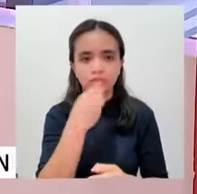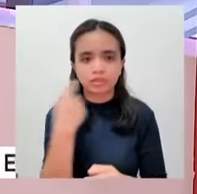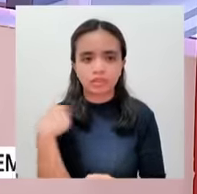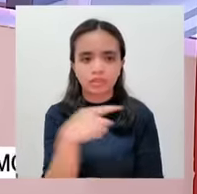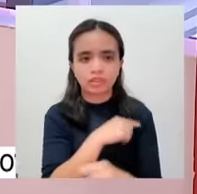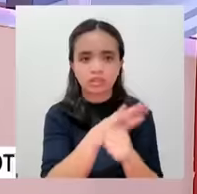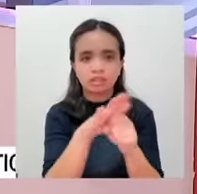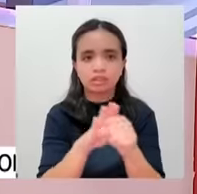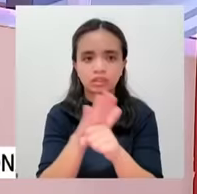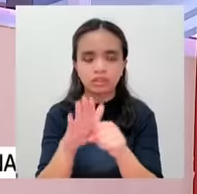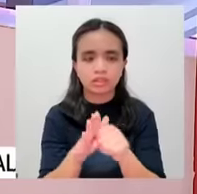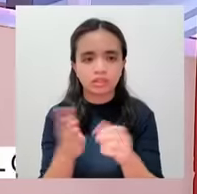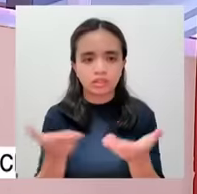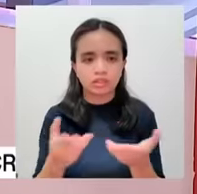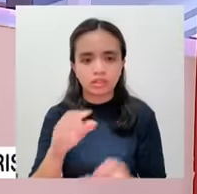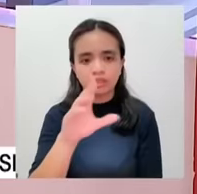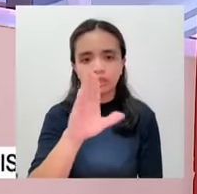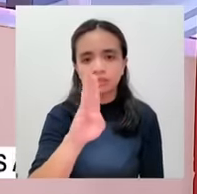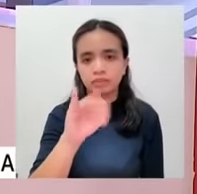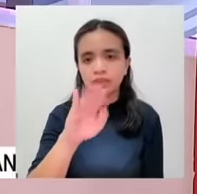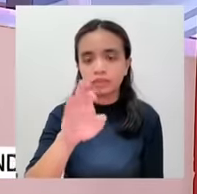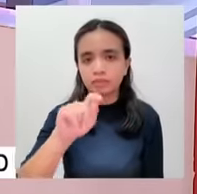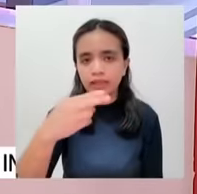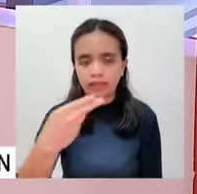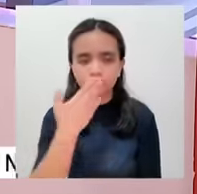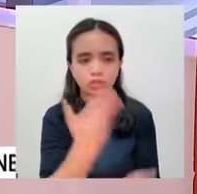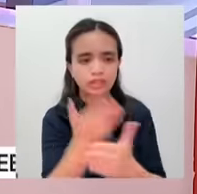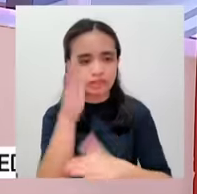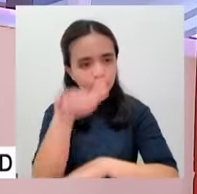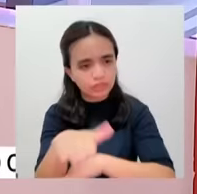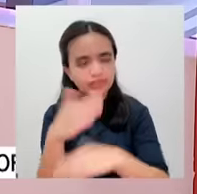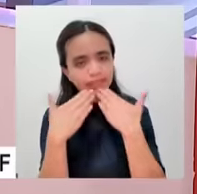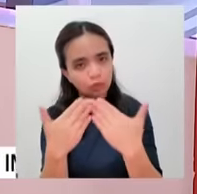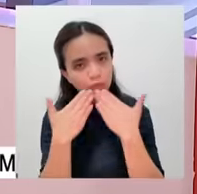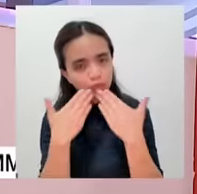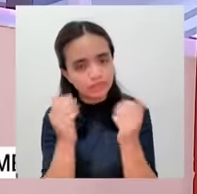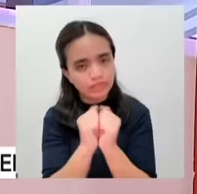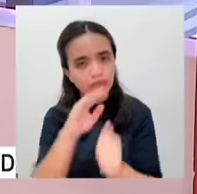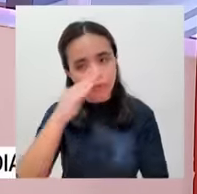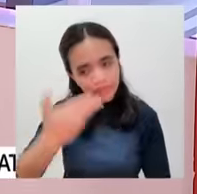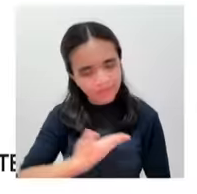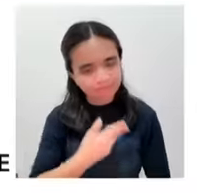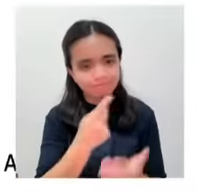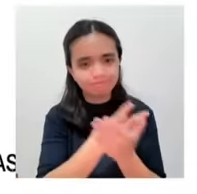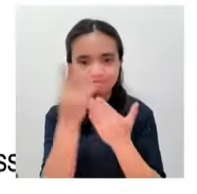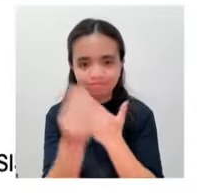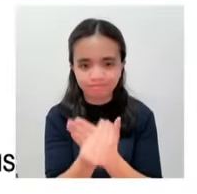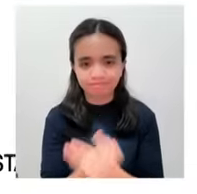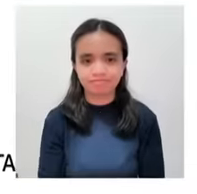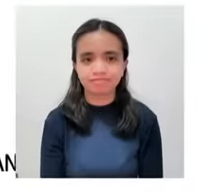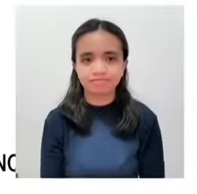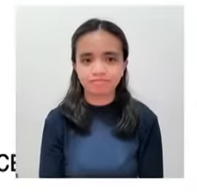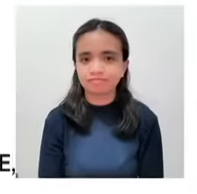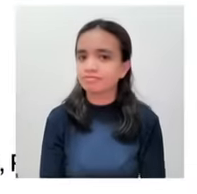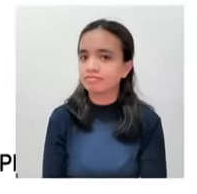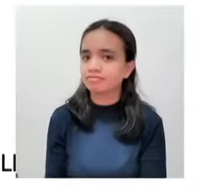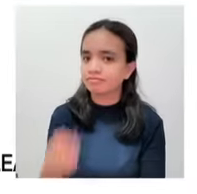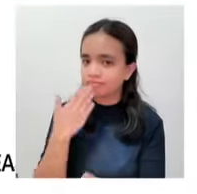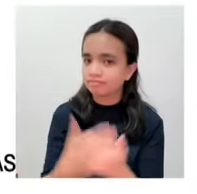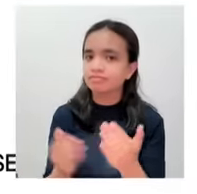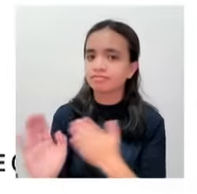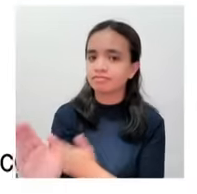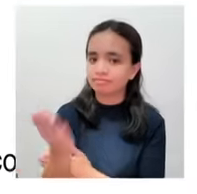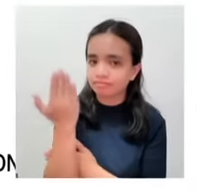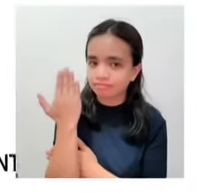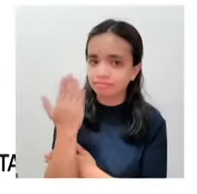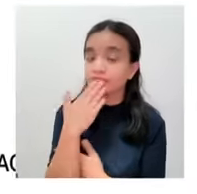entertainment industry, Bibeth Ortesa. Bibeth, good afternoon to you. Thanks for joining us today. Welcome to the program. Good morning.